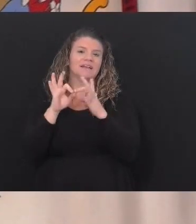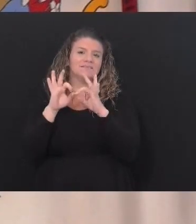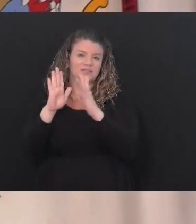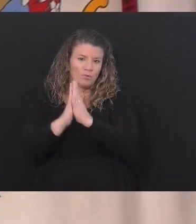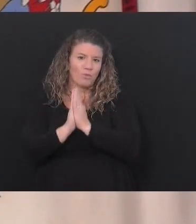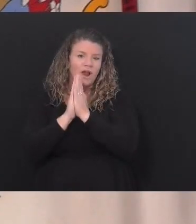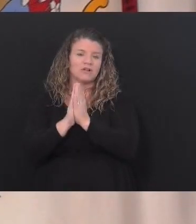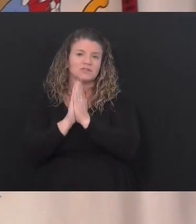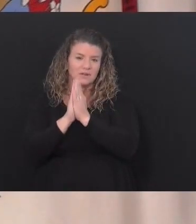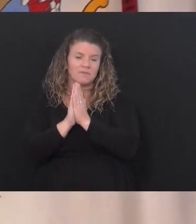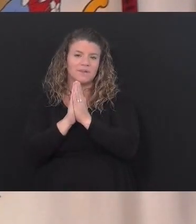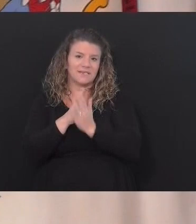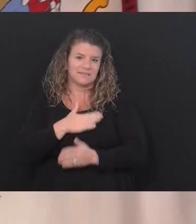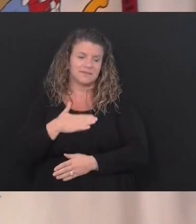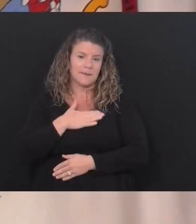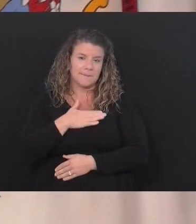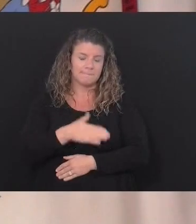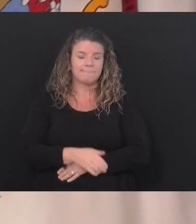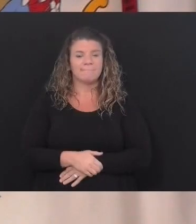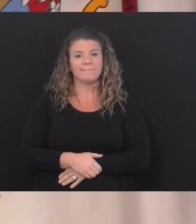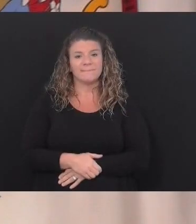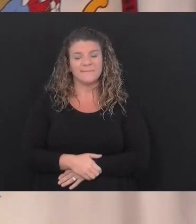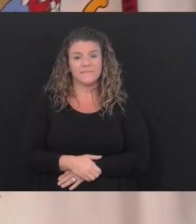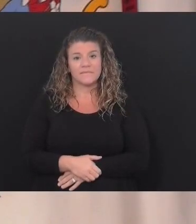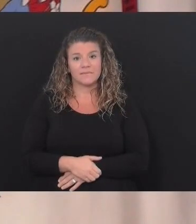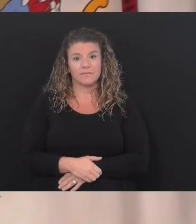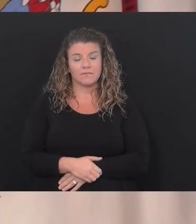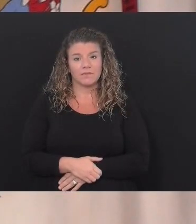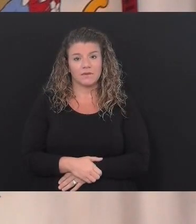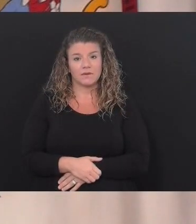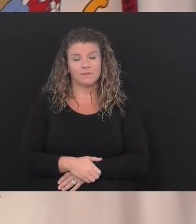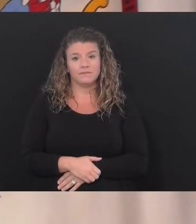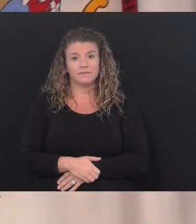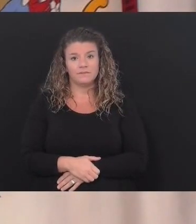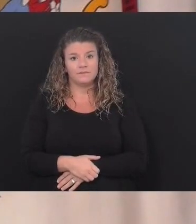in your thoughts and prayers. Please do. I